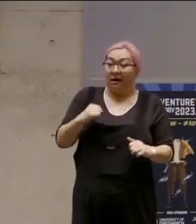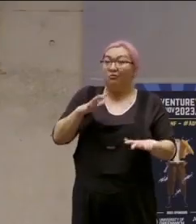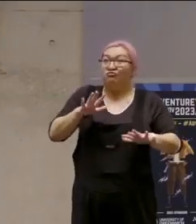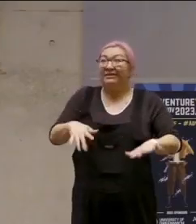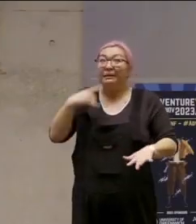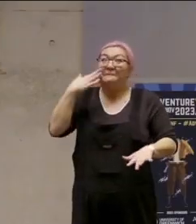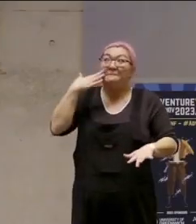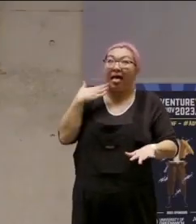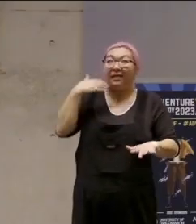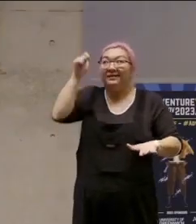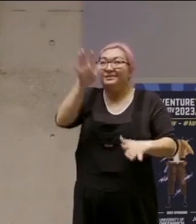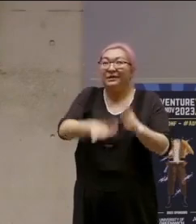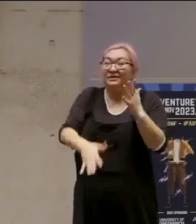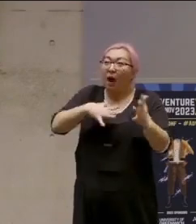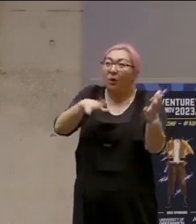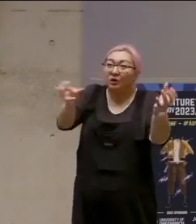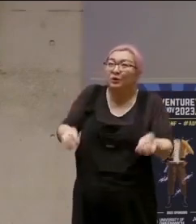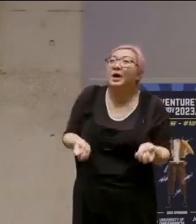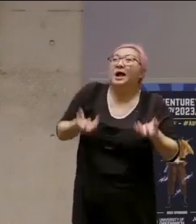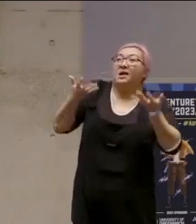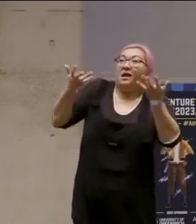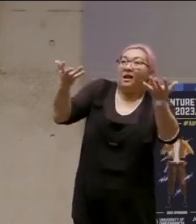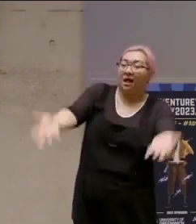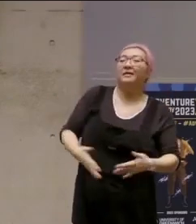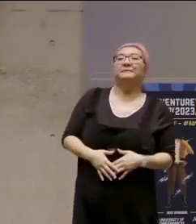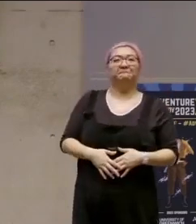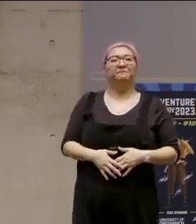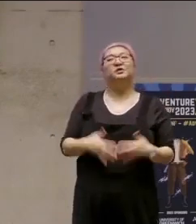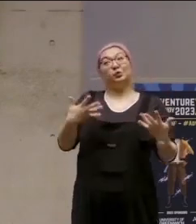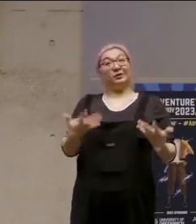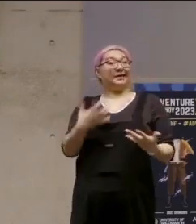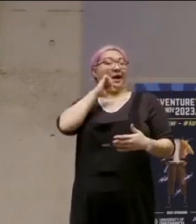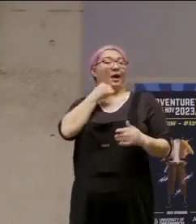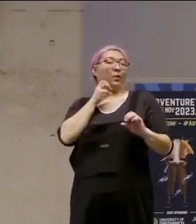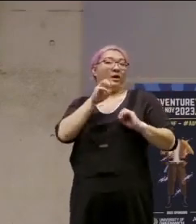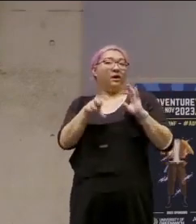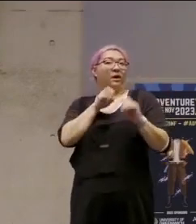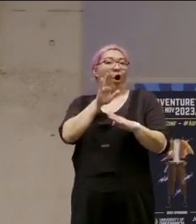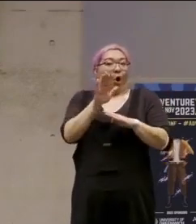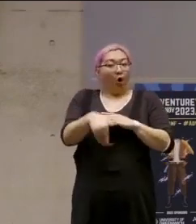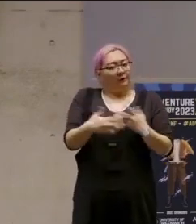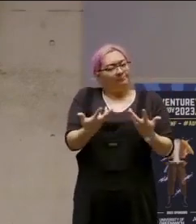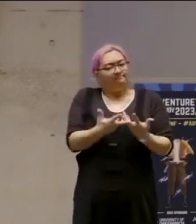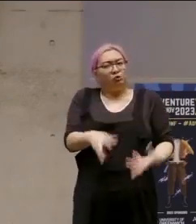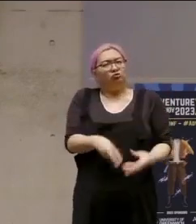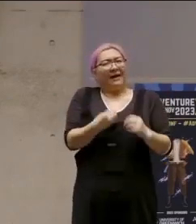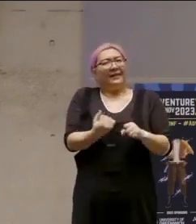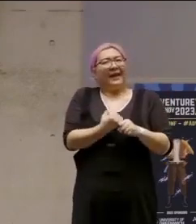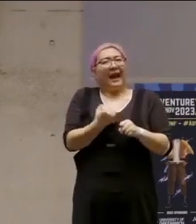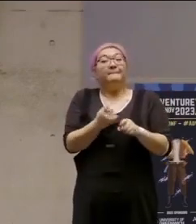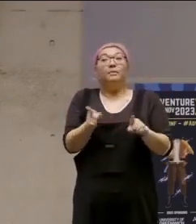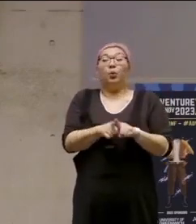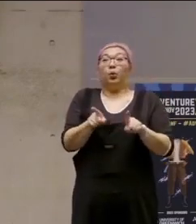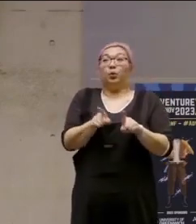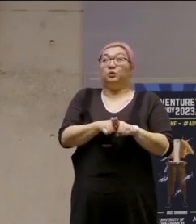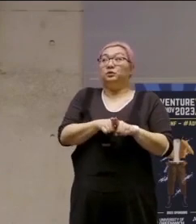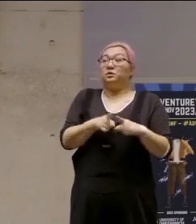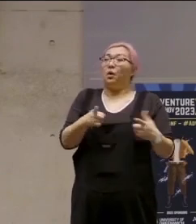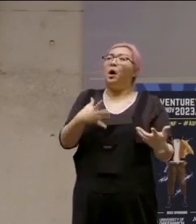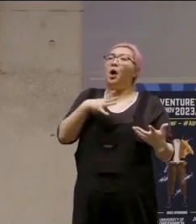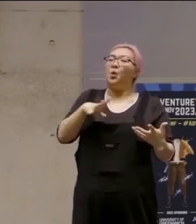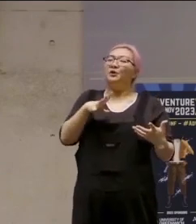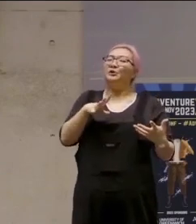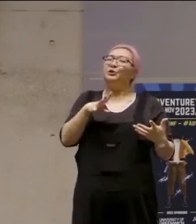talk today is kind of talk you through some of my experience making NIXIE, but also use that as a vehicle to